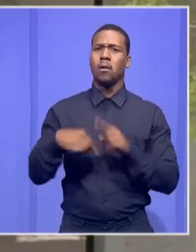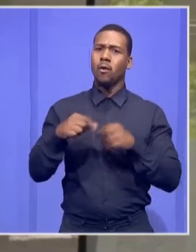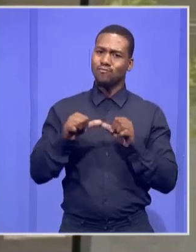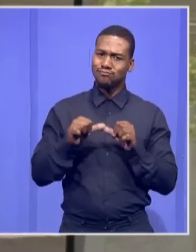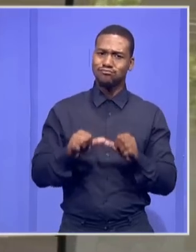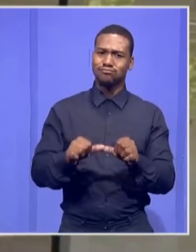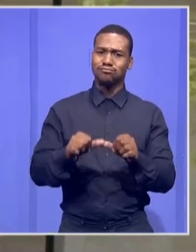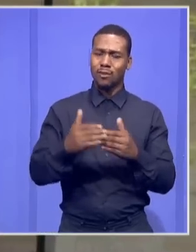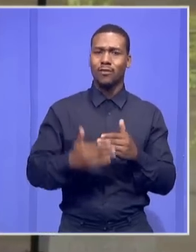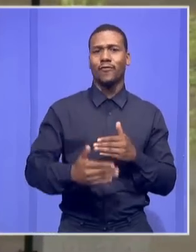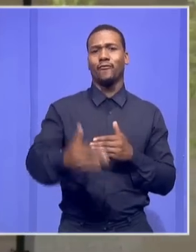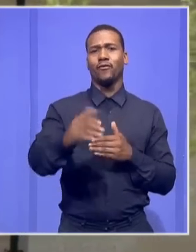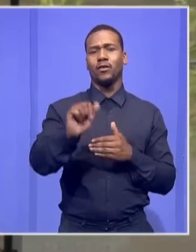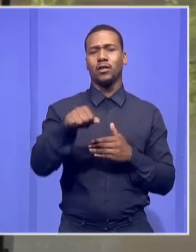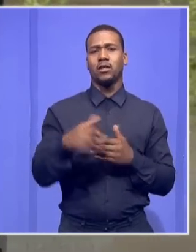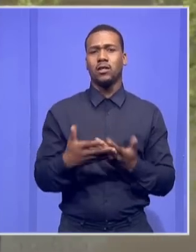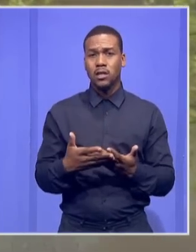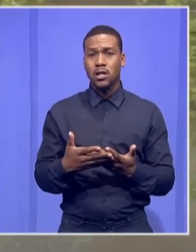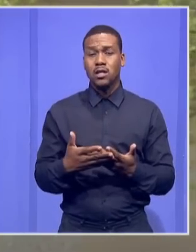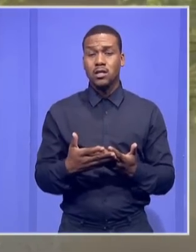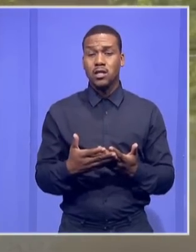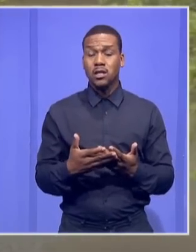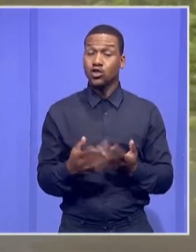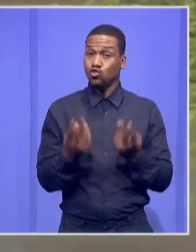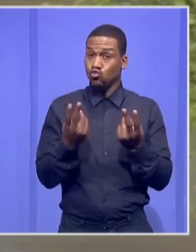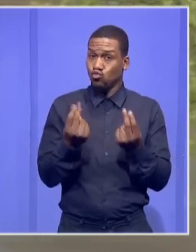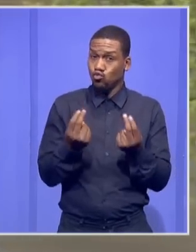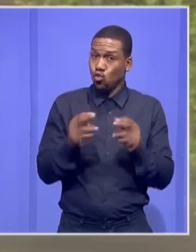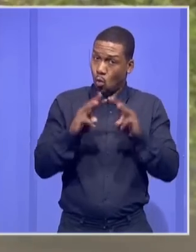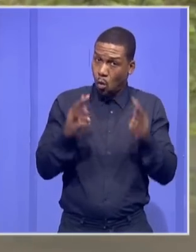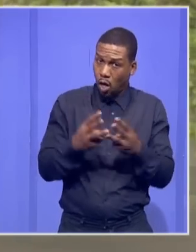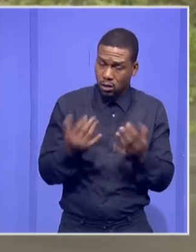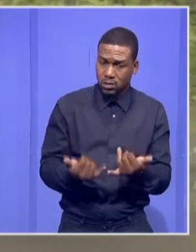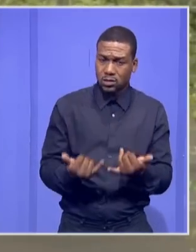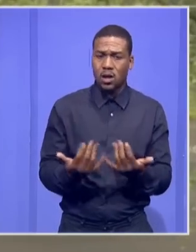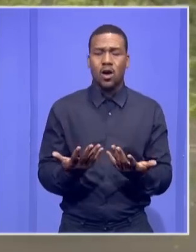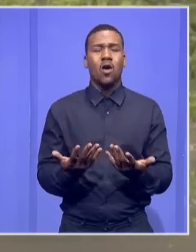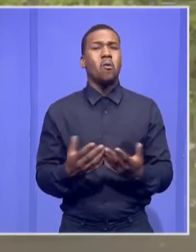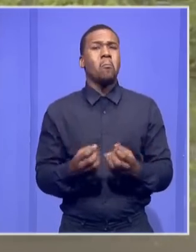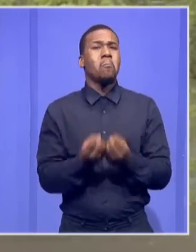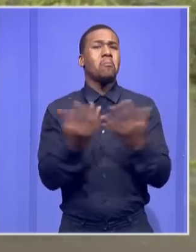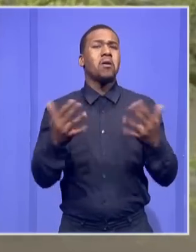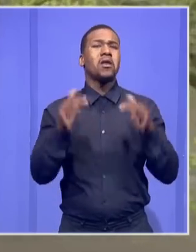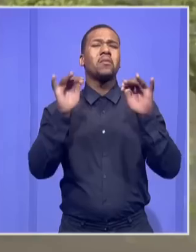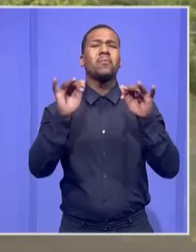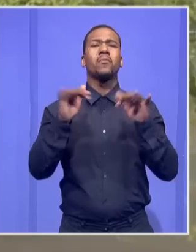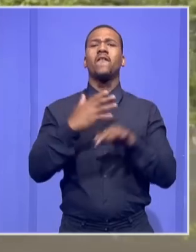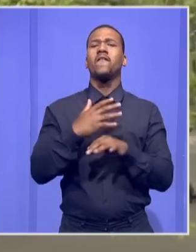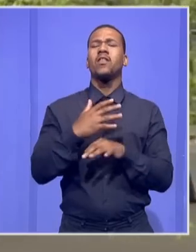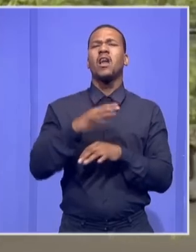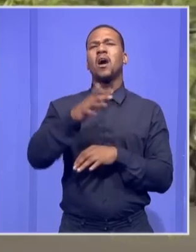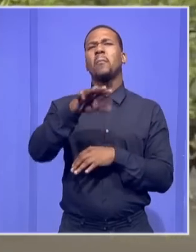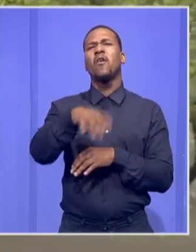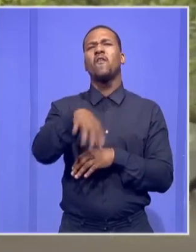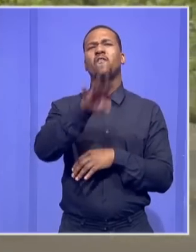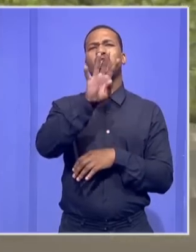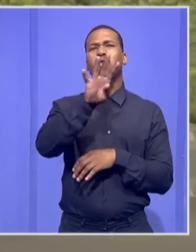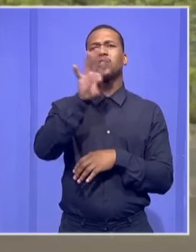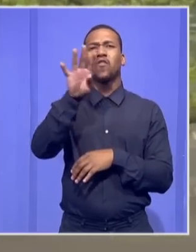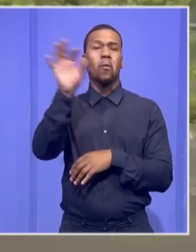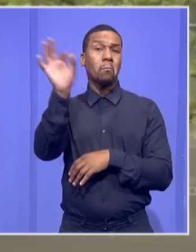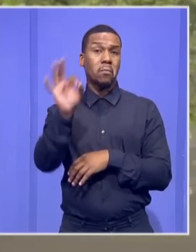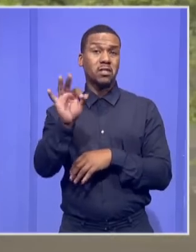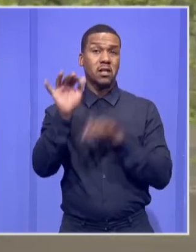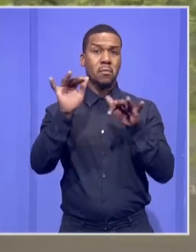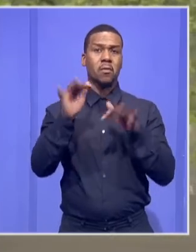say, in terms of this modernisation. There were plenty of people, I think it was 44% of people said